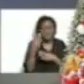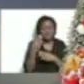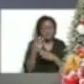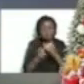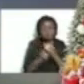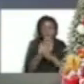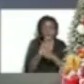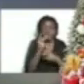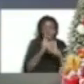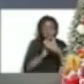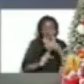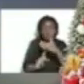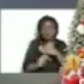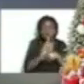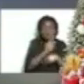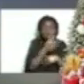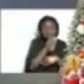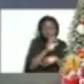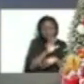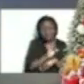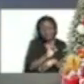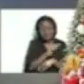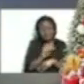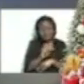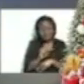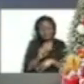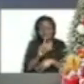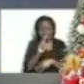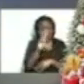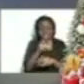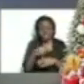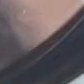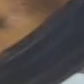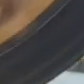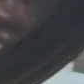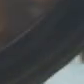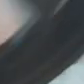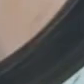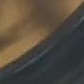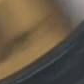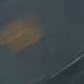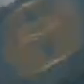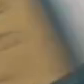from 1.8 up to 2.3%. IMF mission.